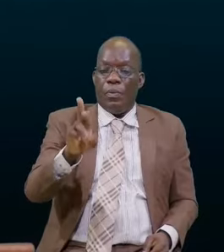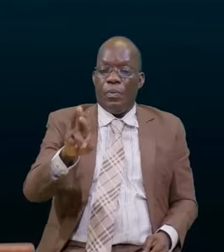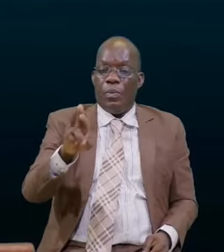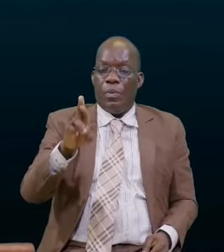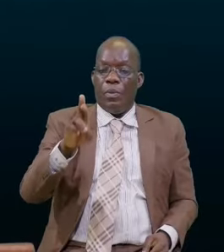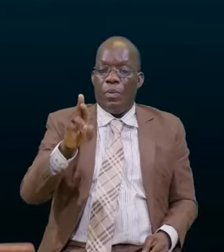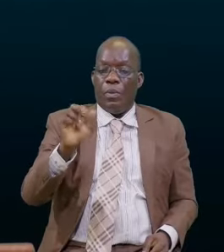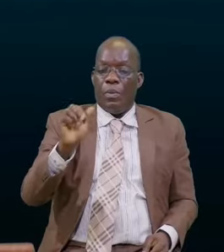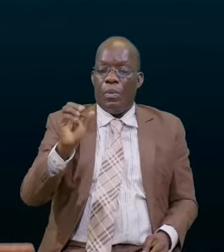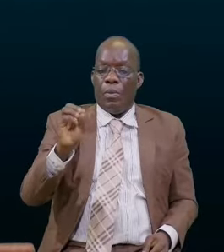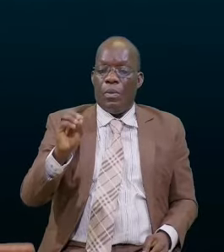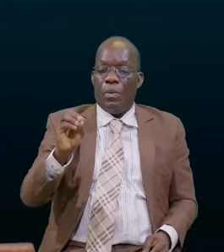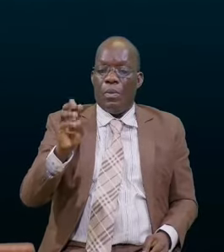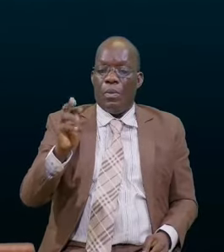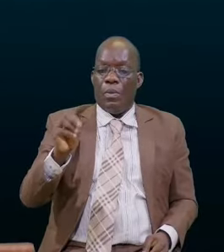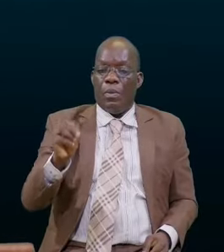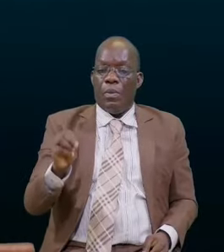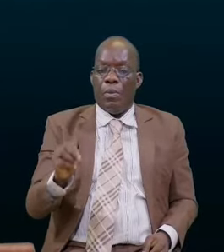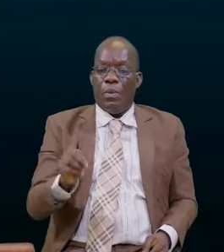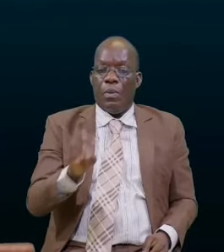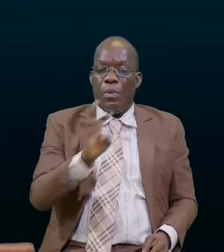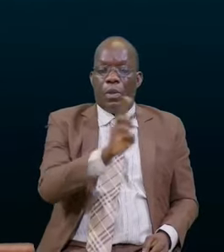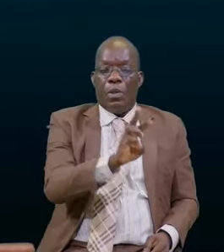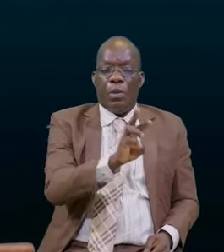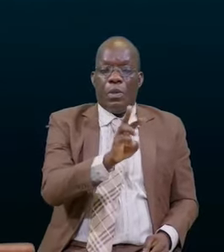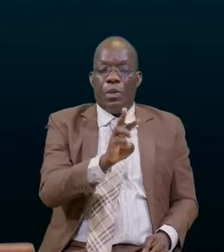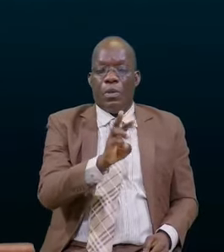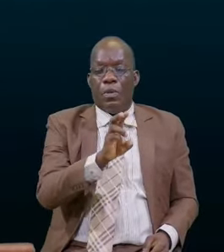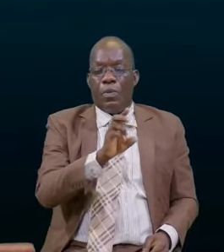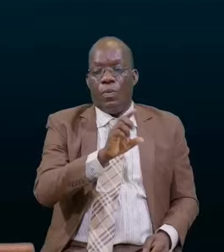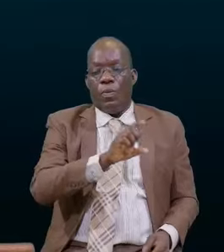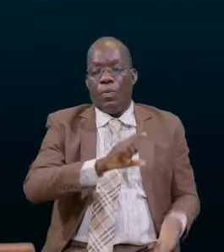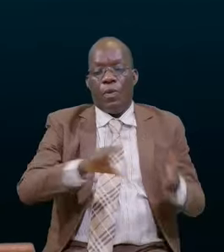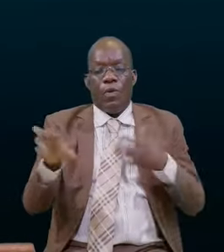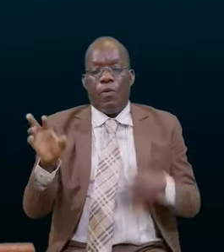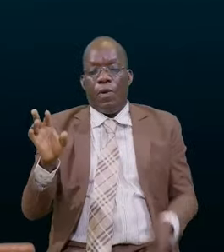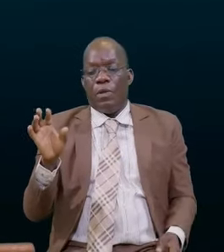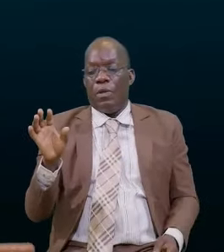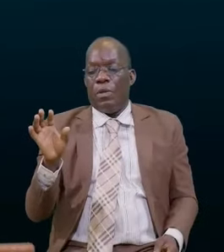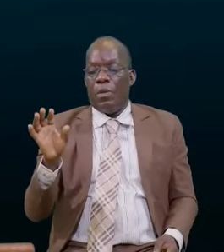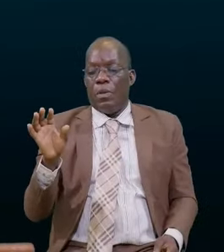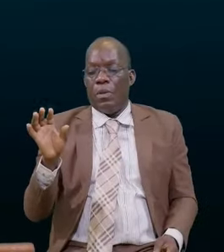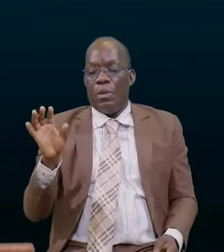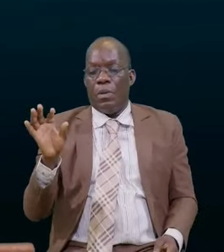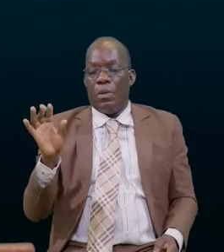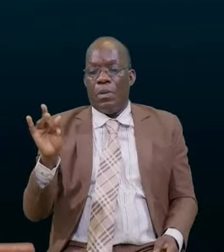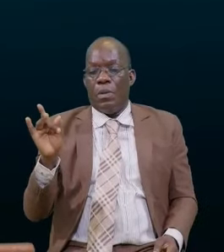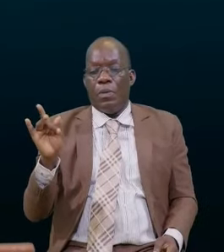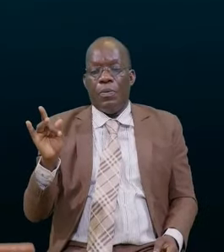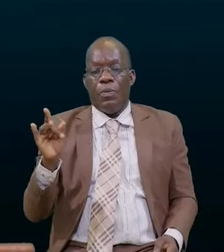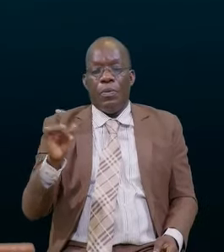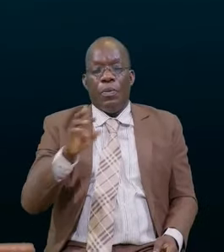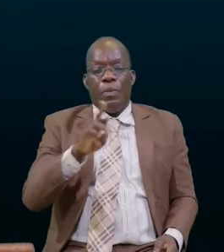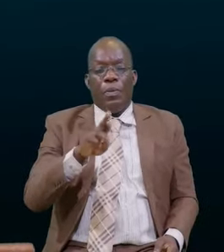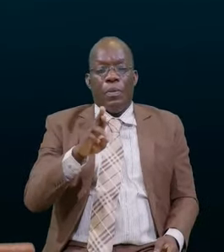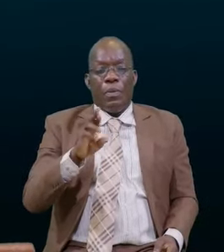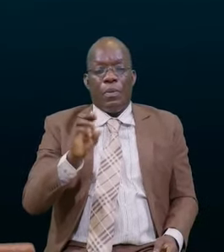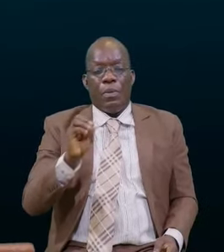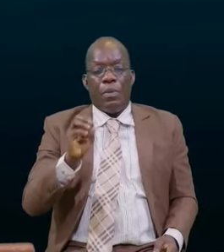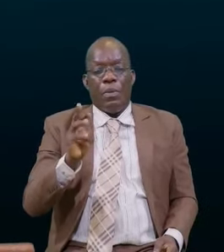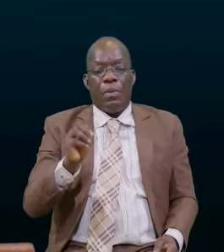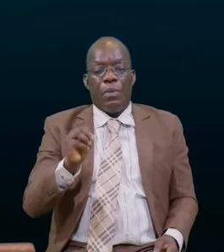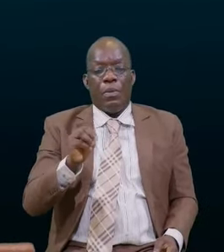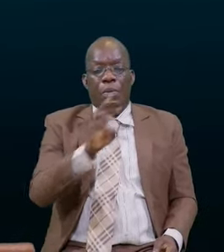Romans chapter 6 I read Verse 18 Romans 6 verse 18 being then made